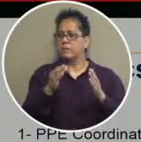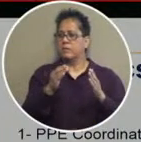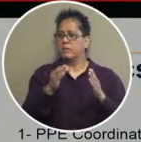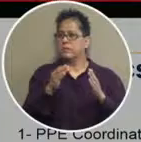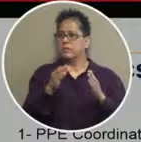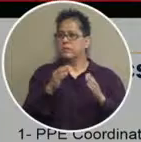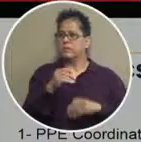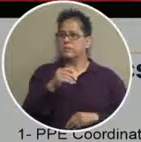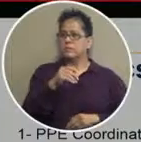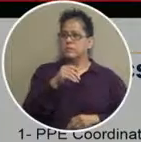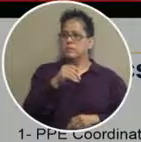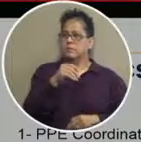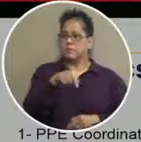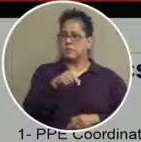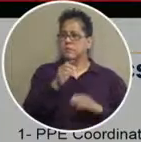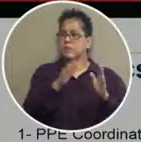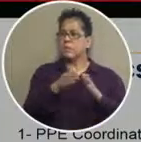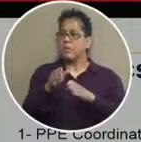This plan